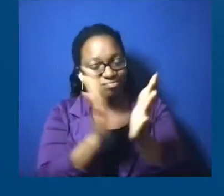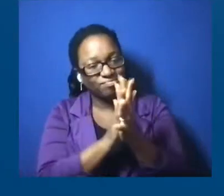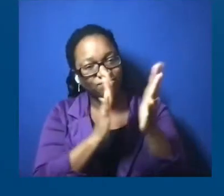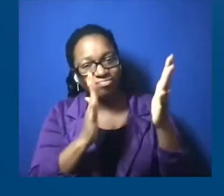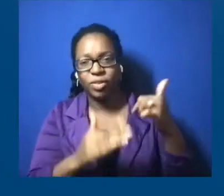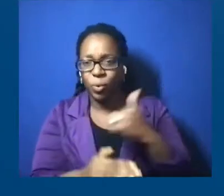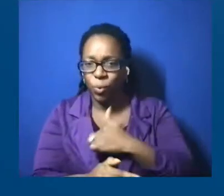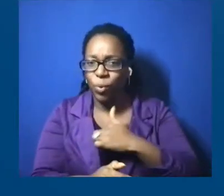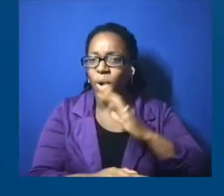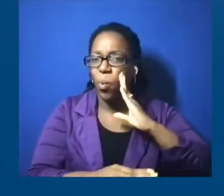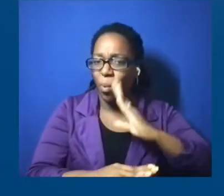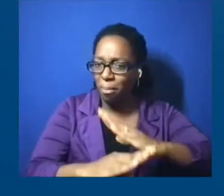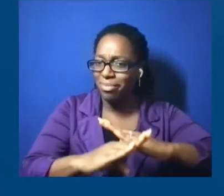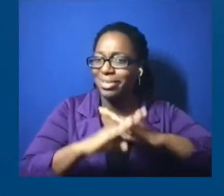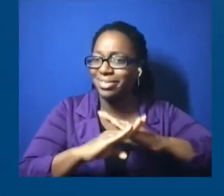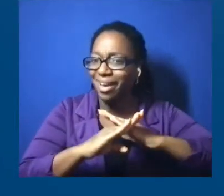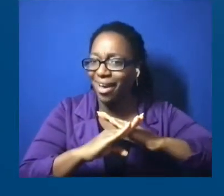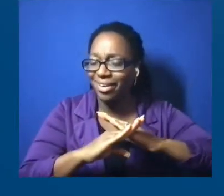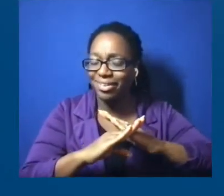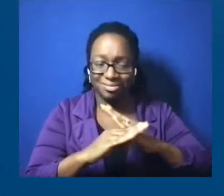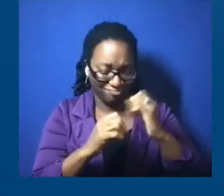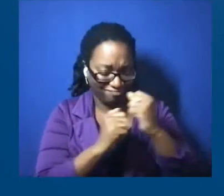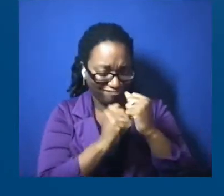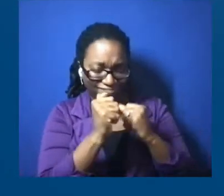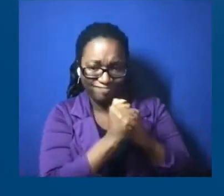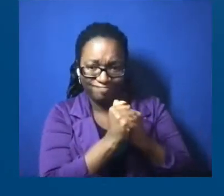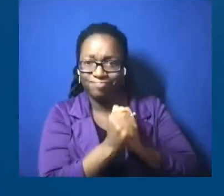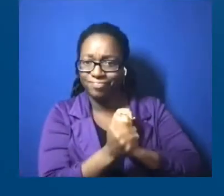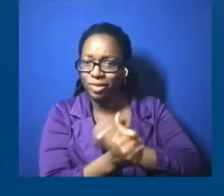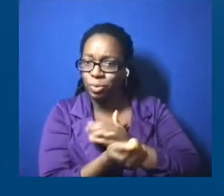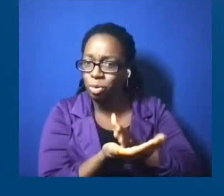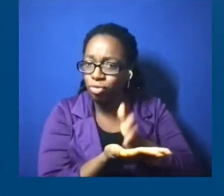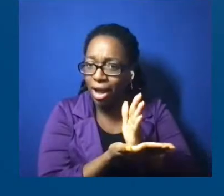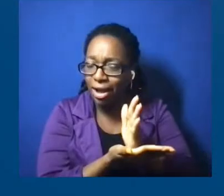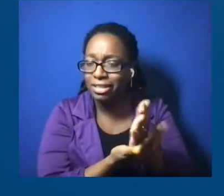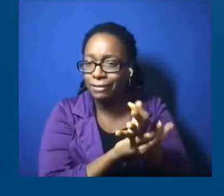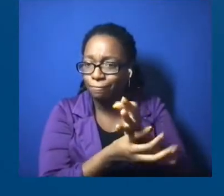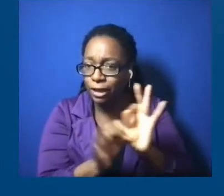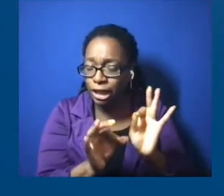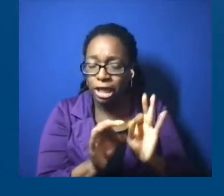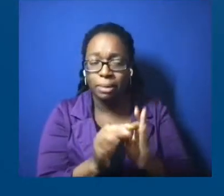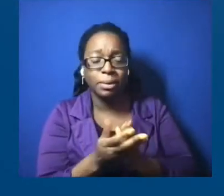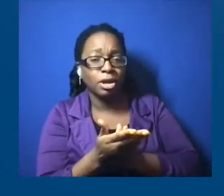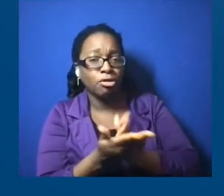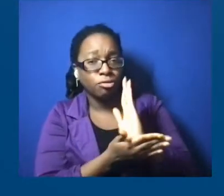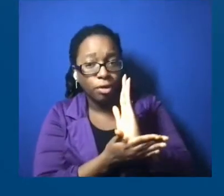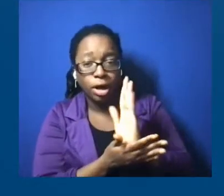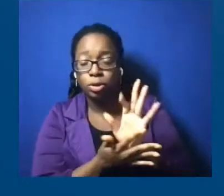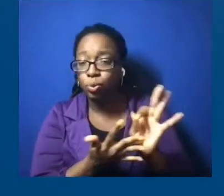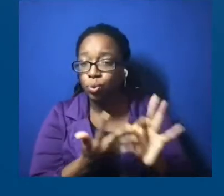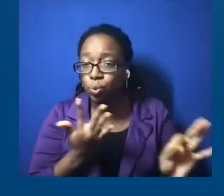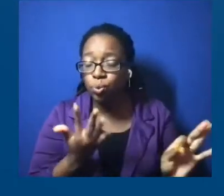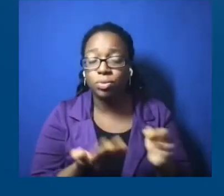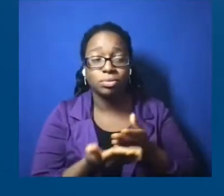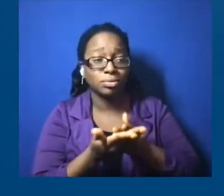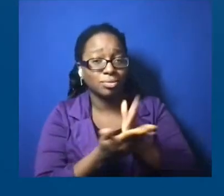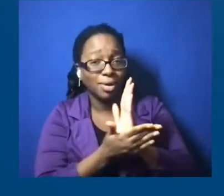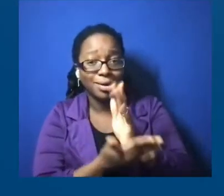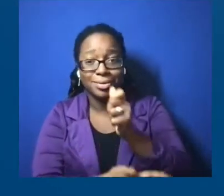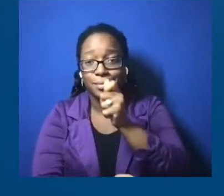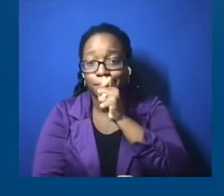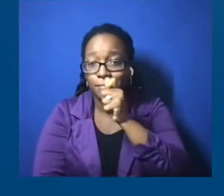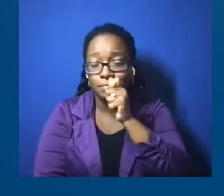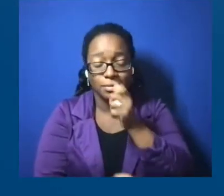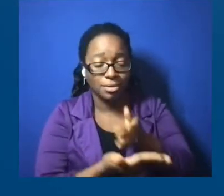Democrats are going to protect the fundamental rights and freedoms like the right to choose, the right to privacy, the right to vote, our very